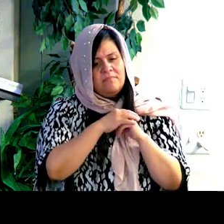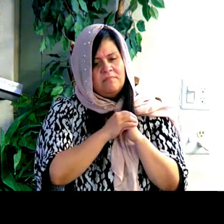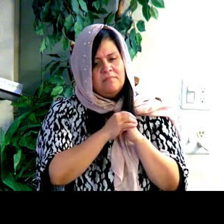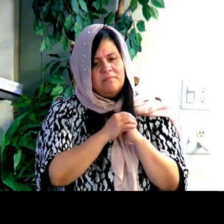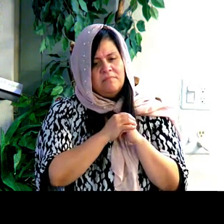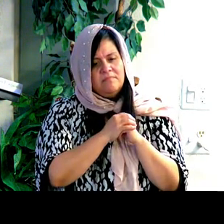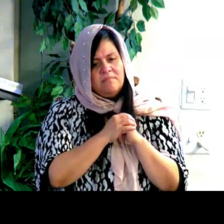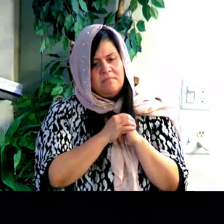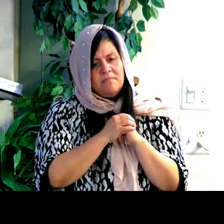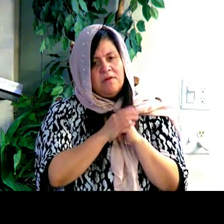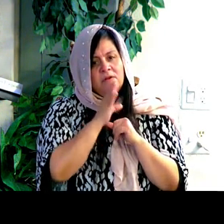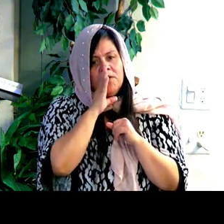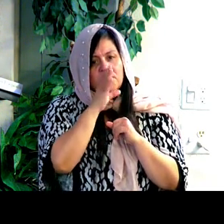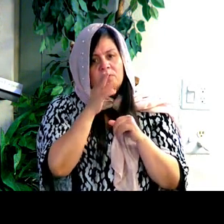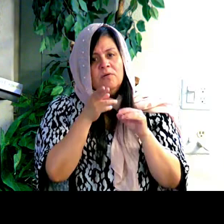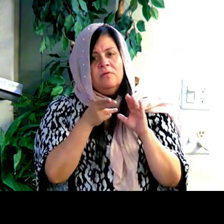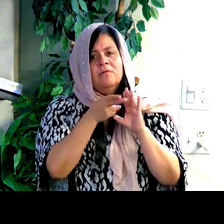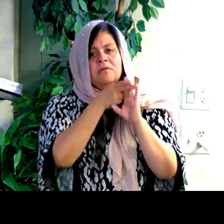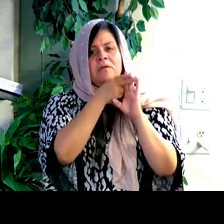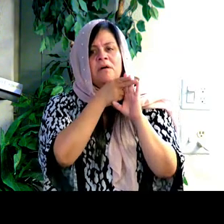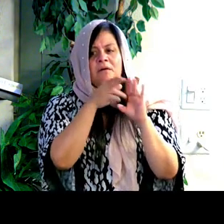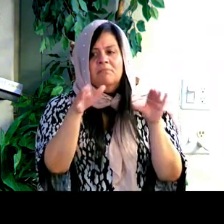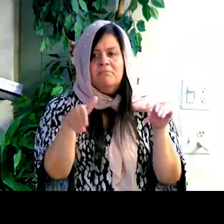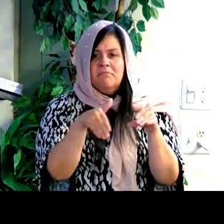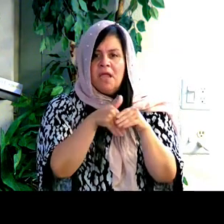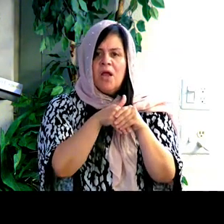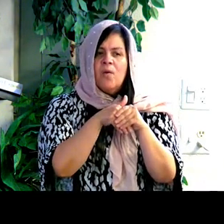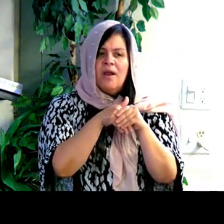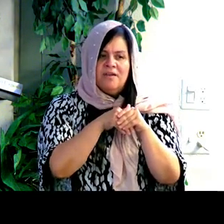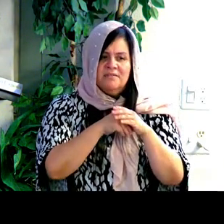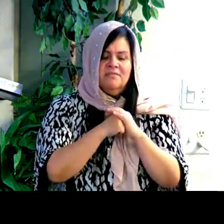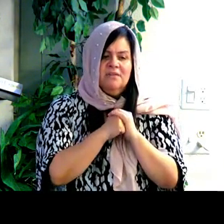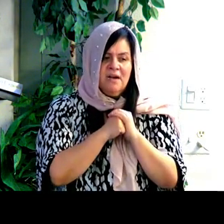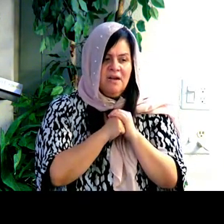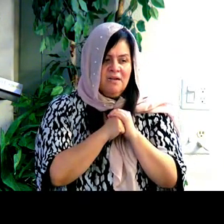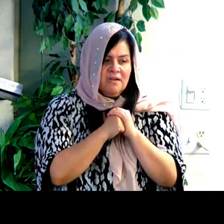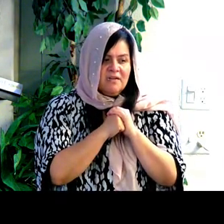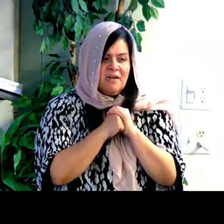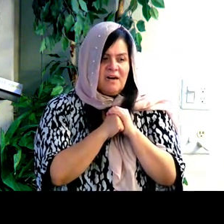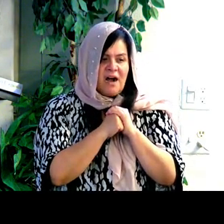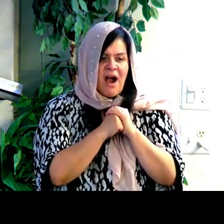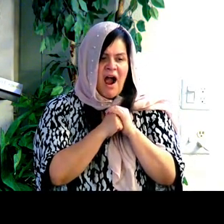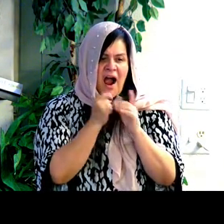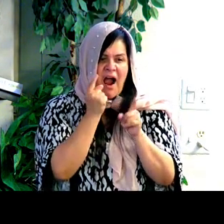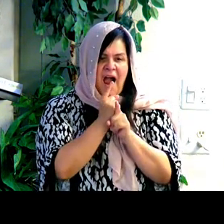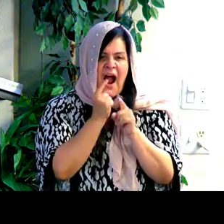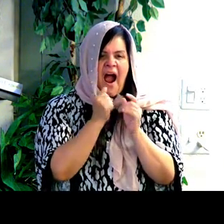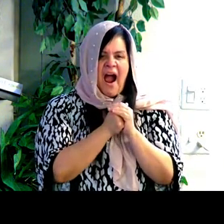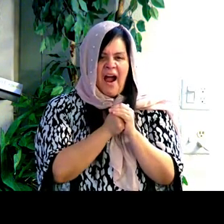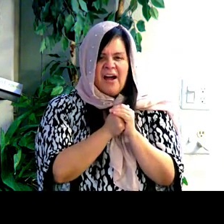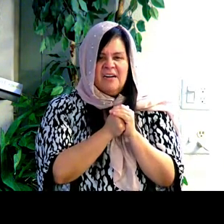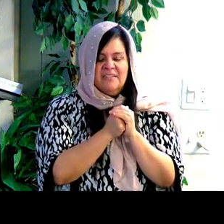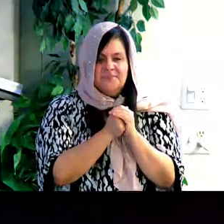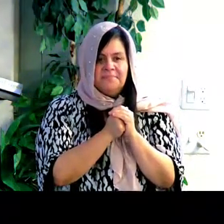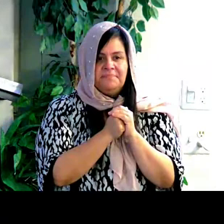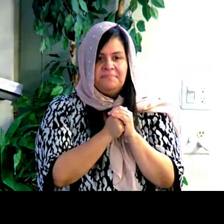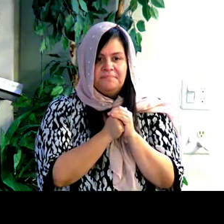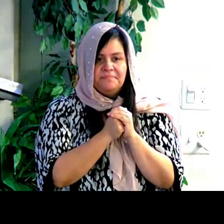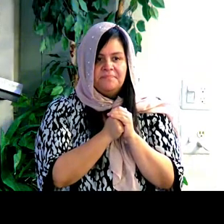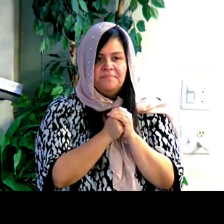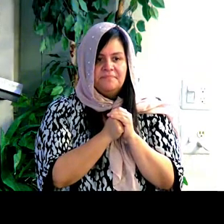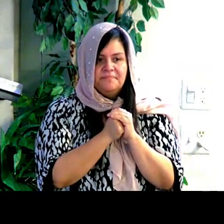married. Un día va a ser llamado casado o casada más bien porque somos la novia.